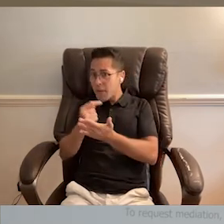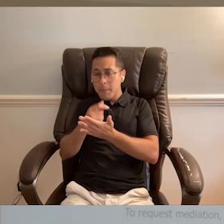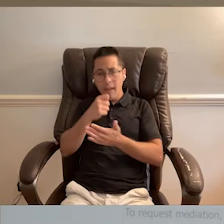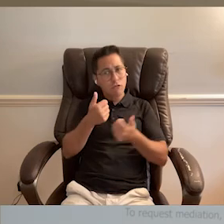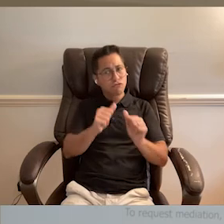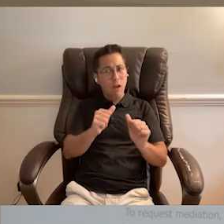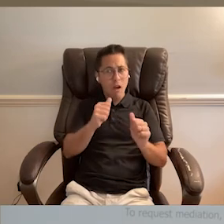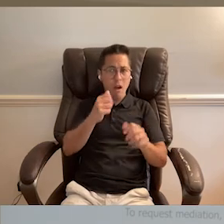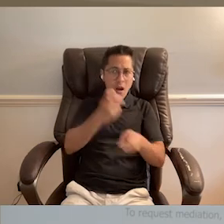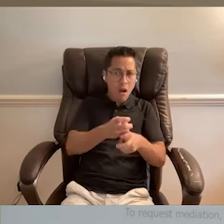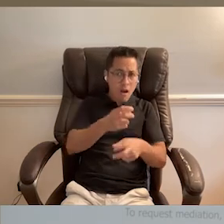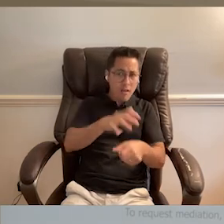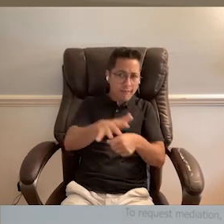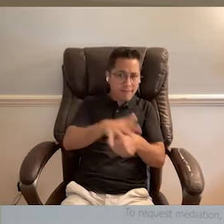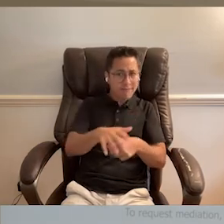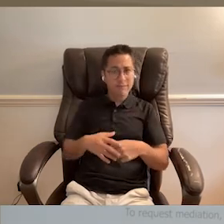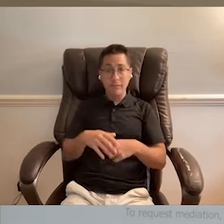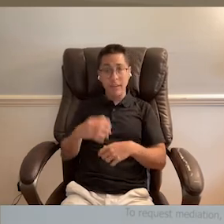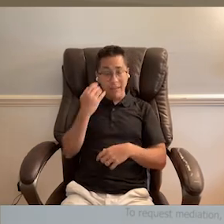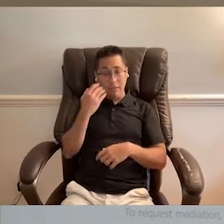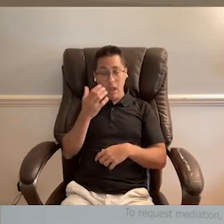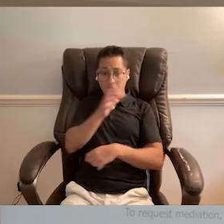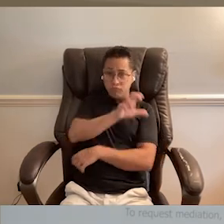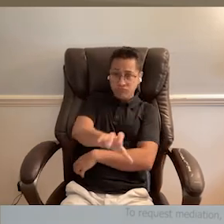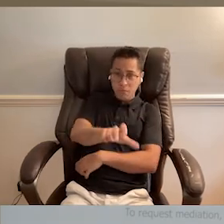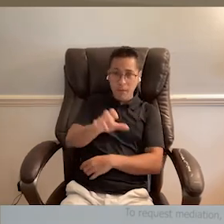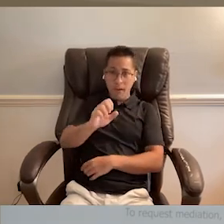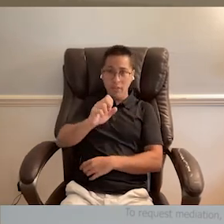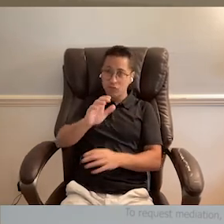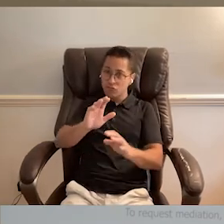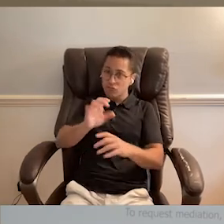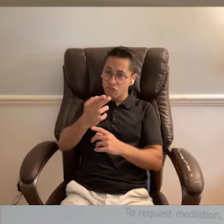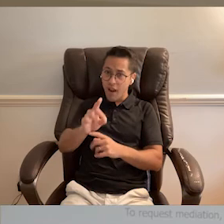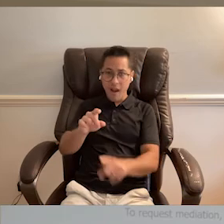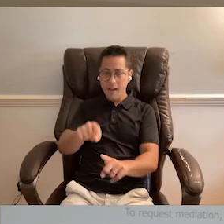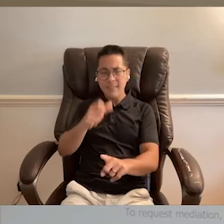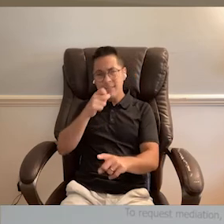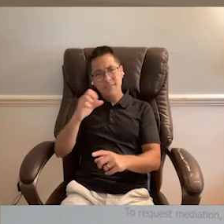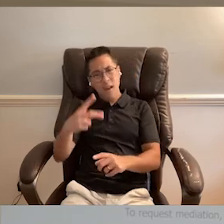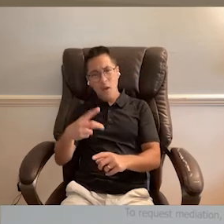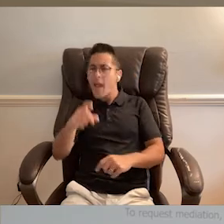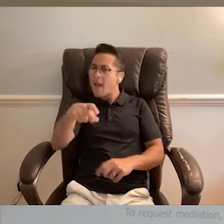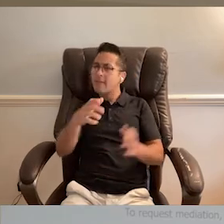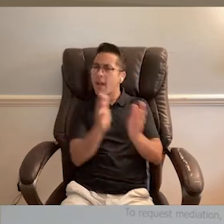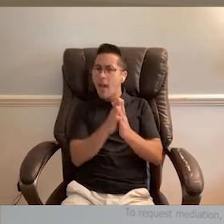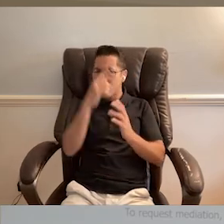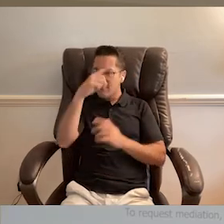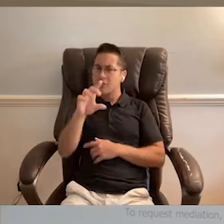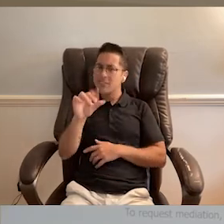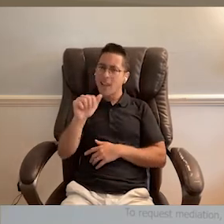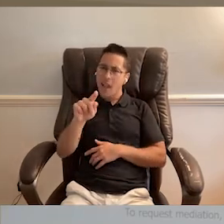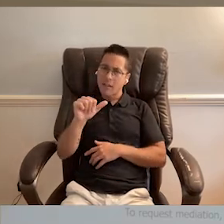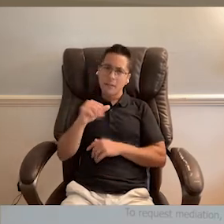again, when it's putting it back on the child, that's not okay. You need to ask for data. Okay, data, data,